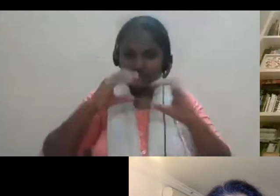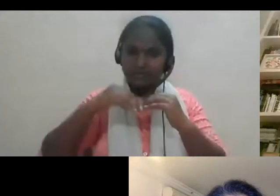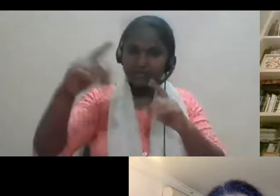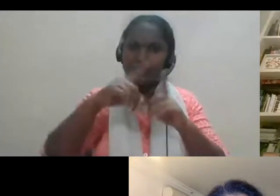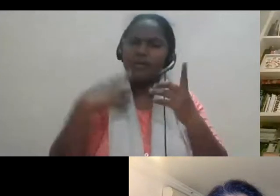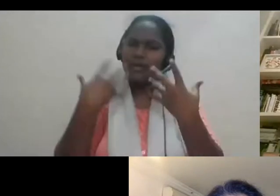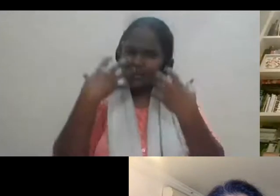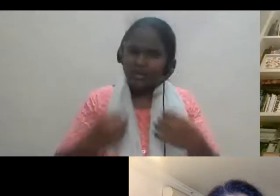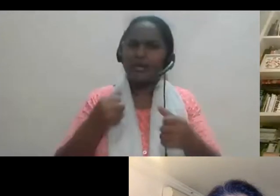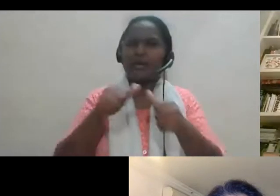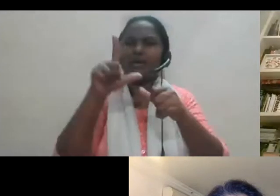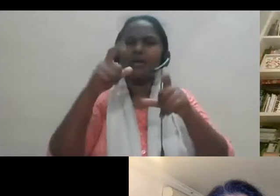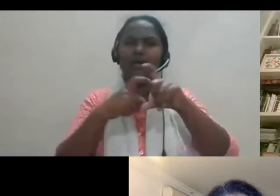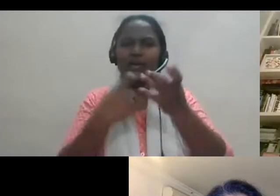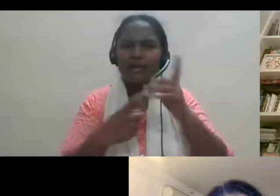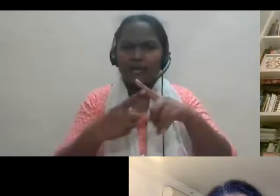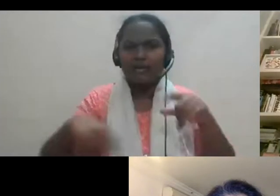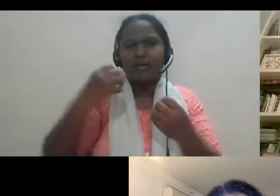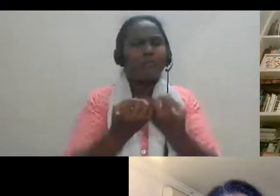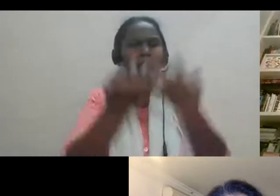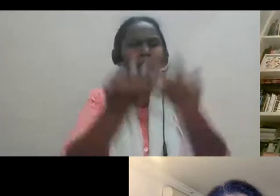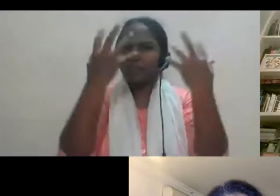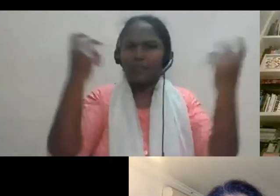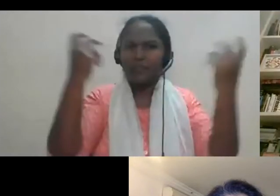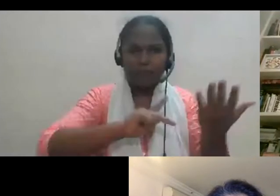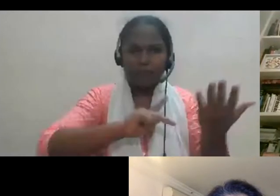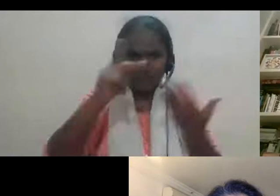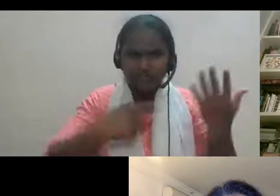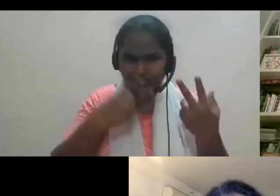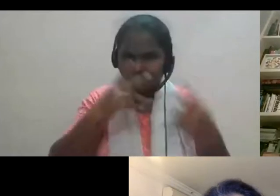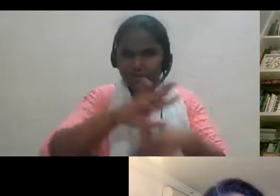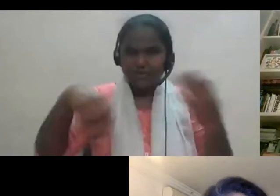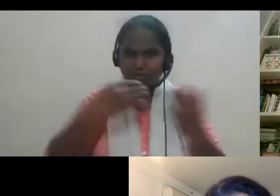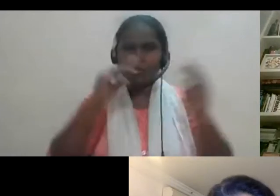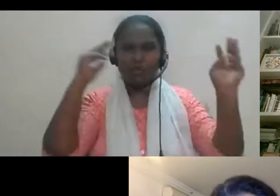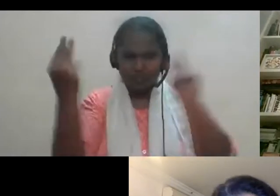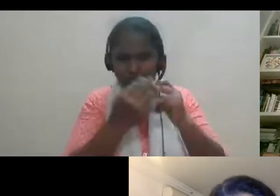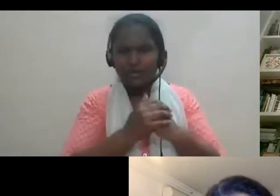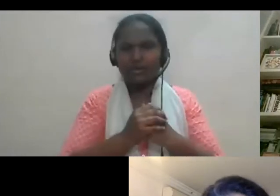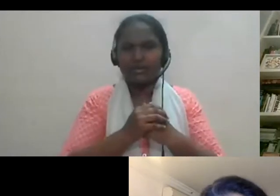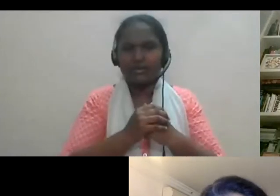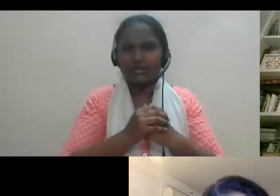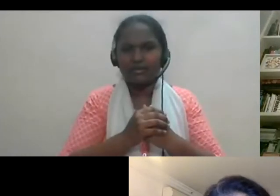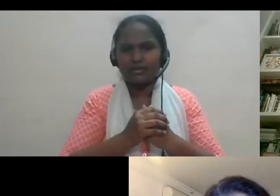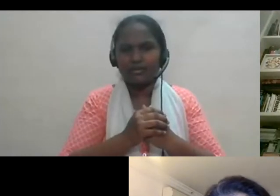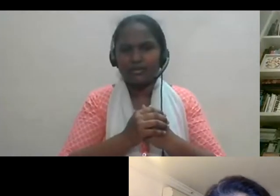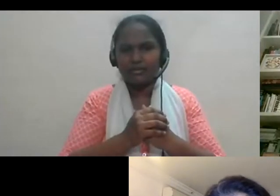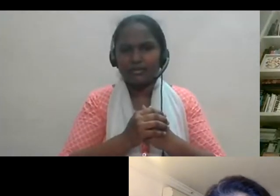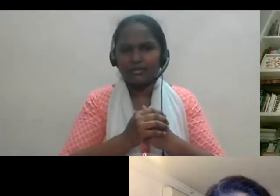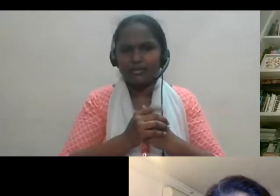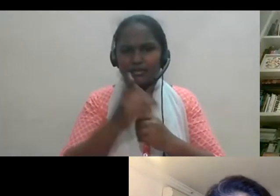think there are a lot, I see many, many professionals all around the world that are, you